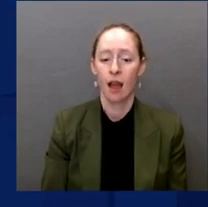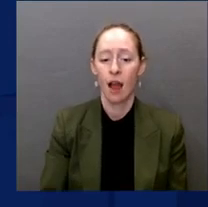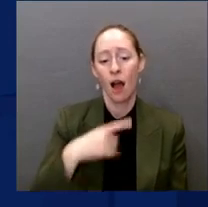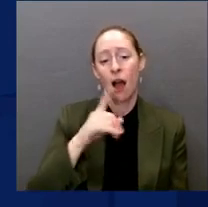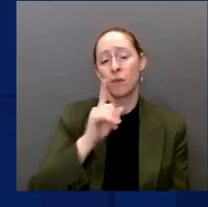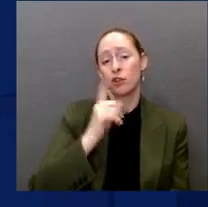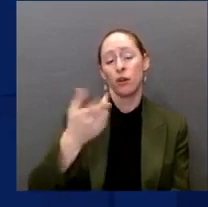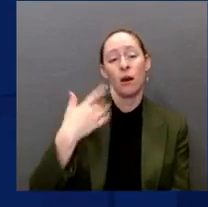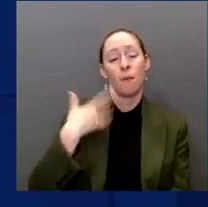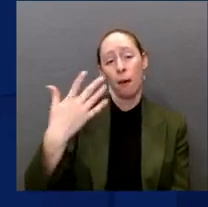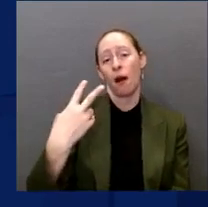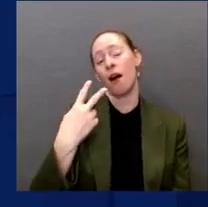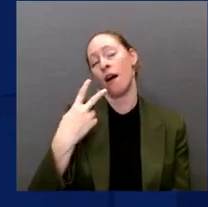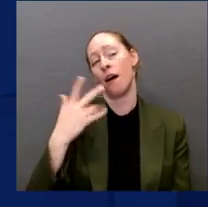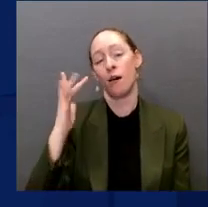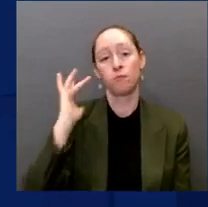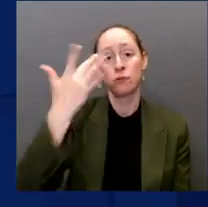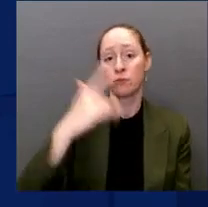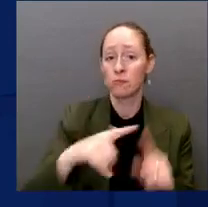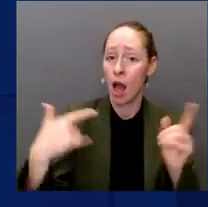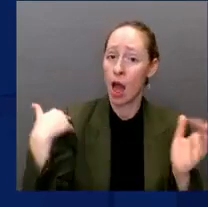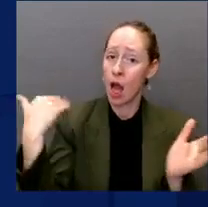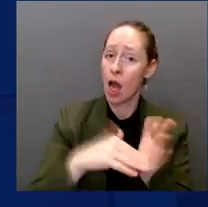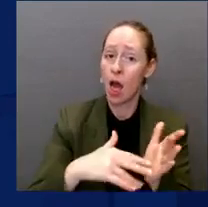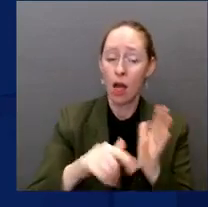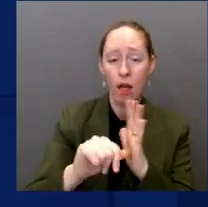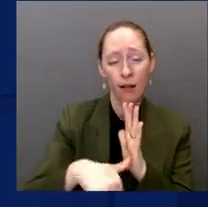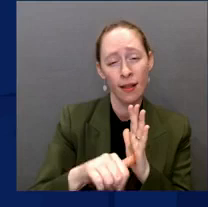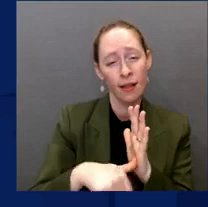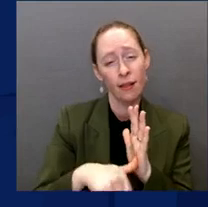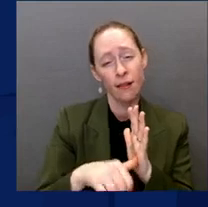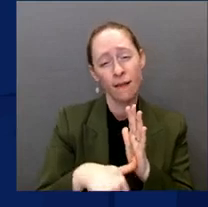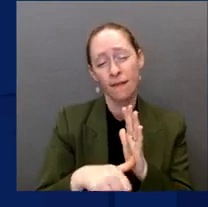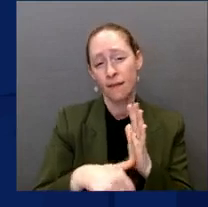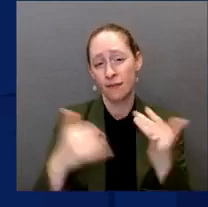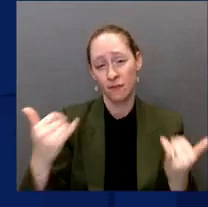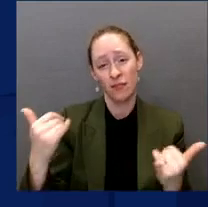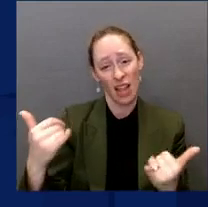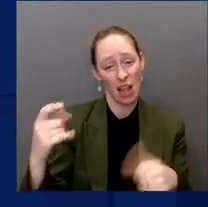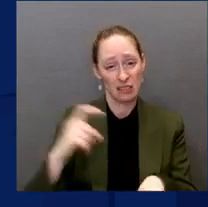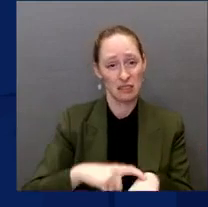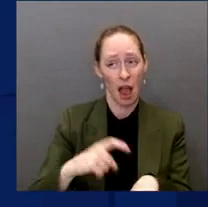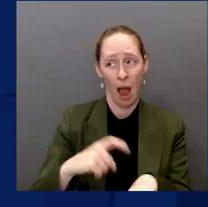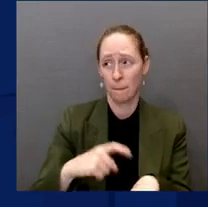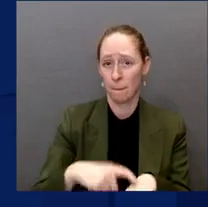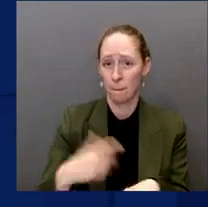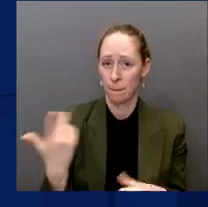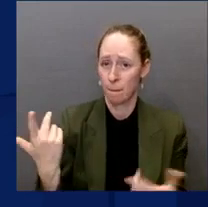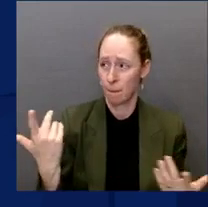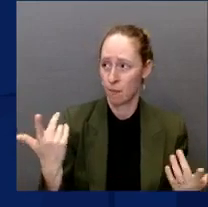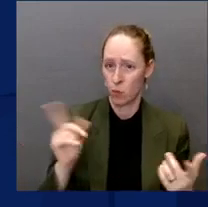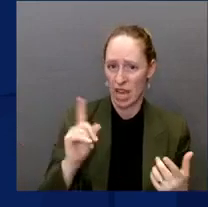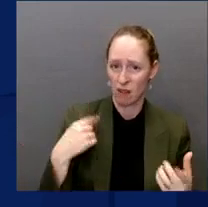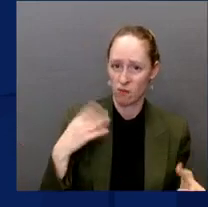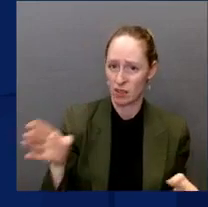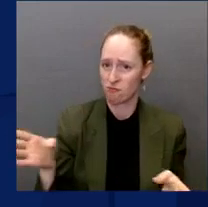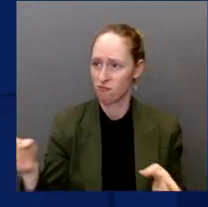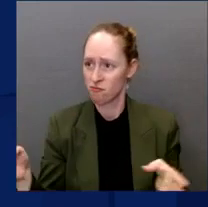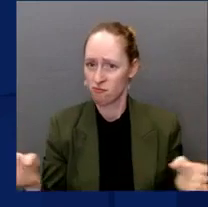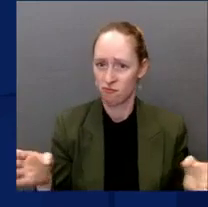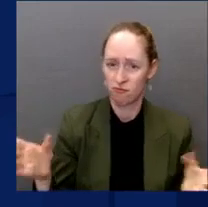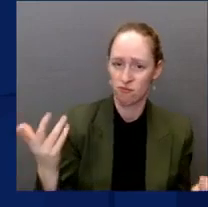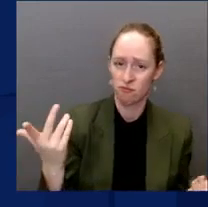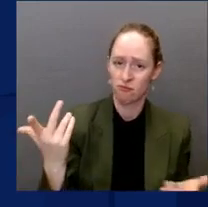happens every 6 or 8 generations where so much changes in the world that everything that comes after it